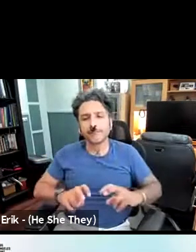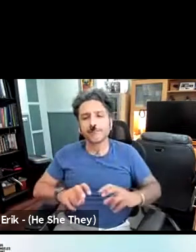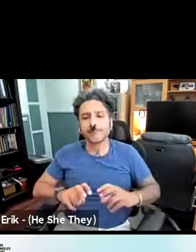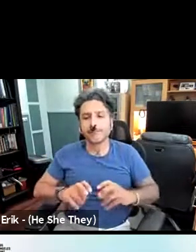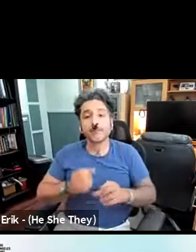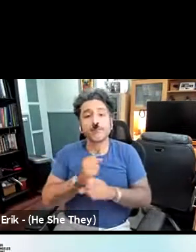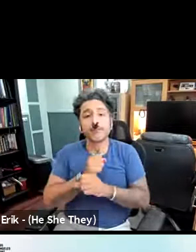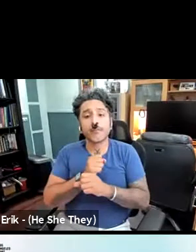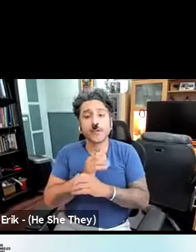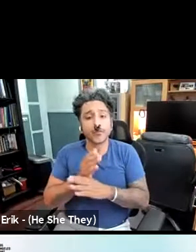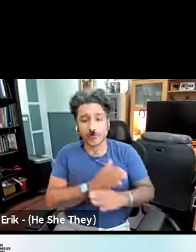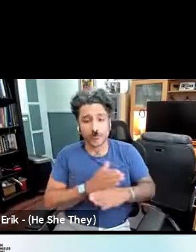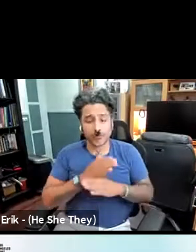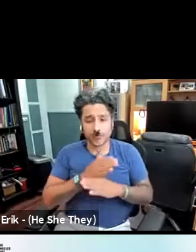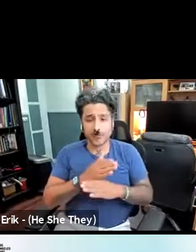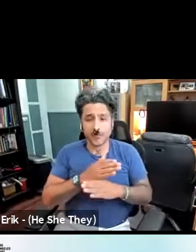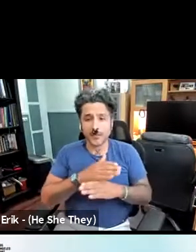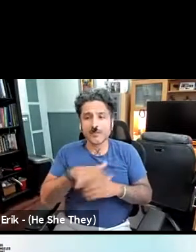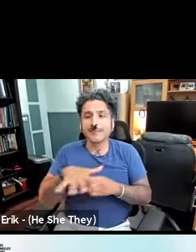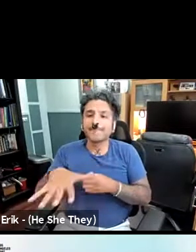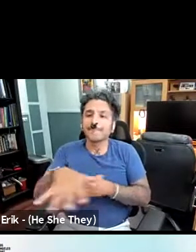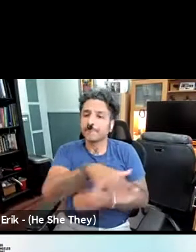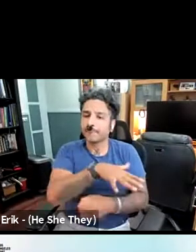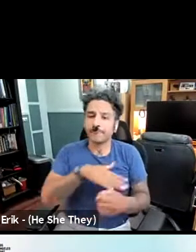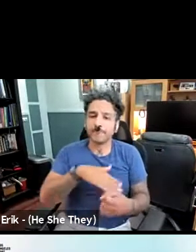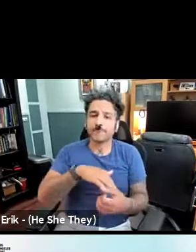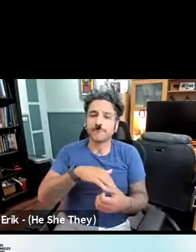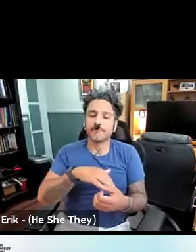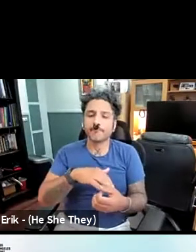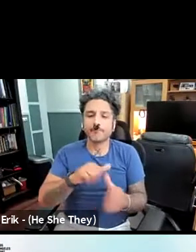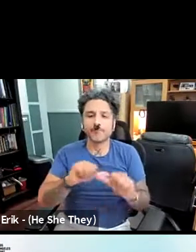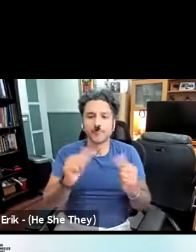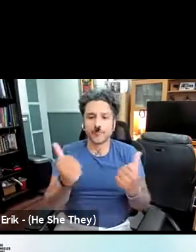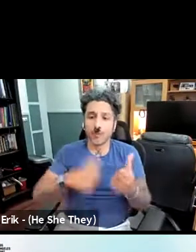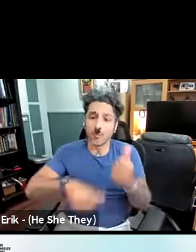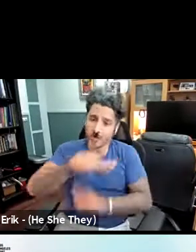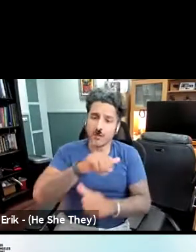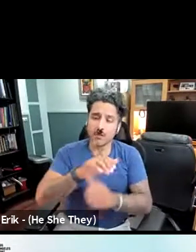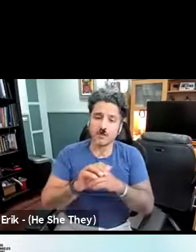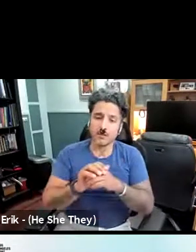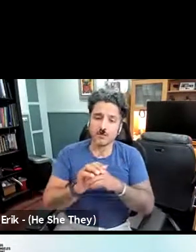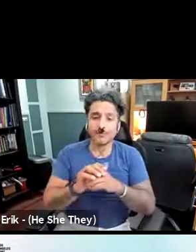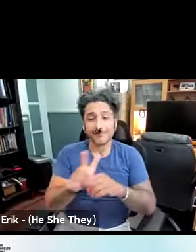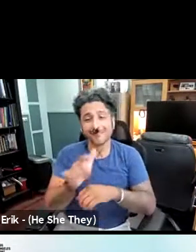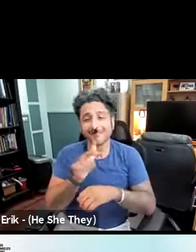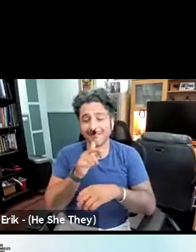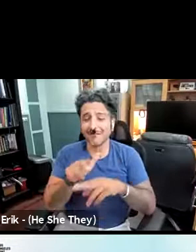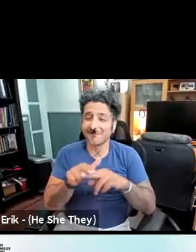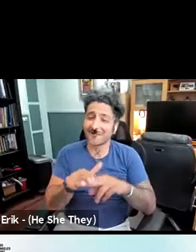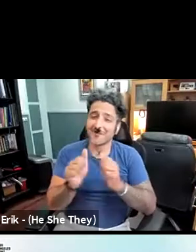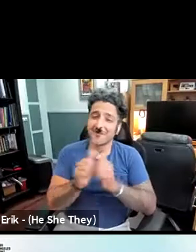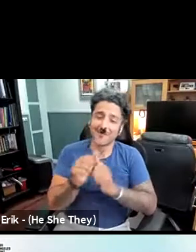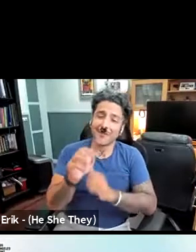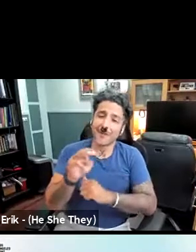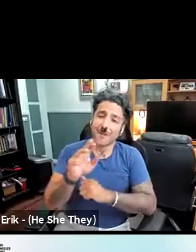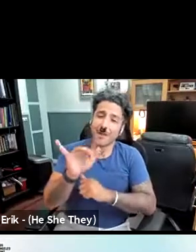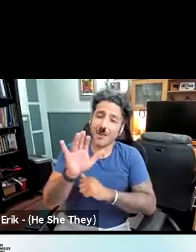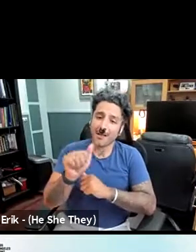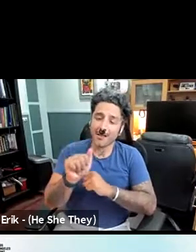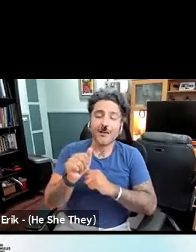other. I think it's a really good start. But I'm definitely still sitting with Monica right now. So